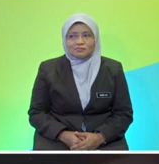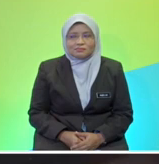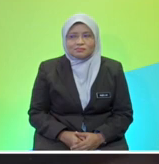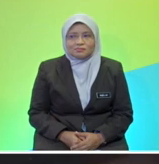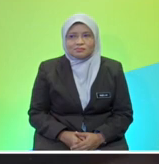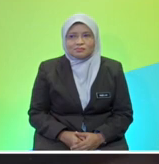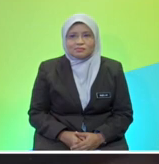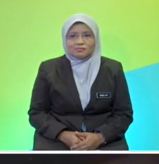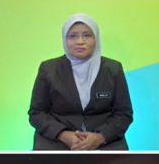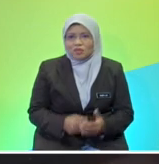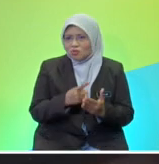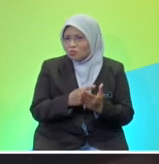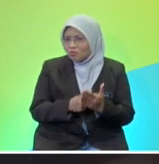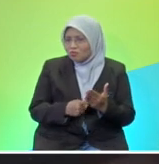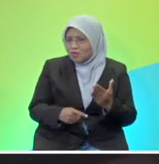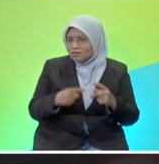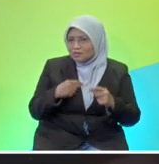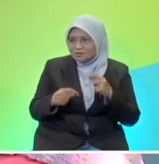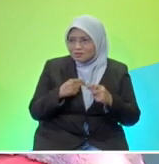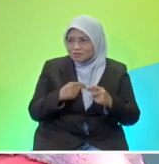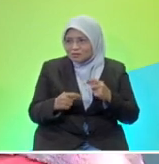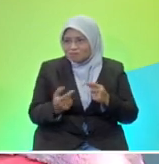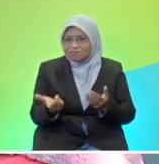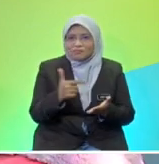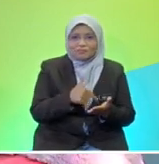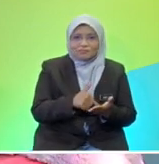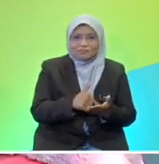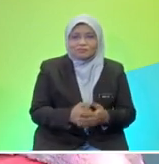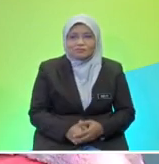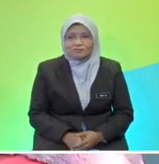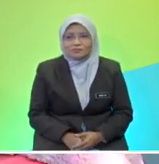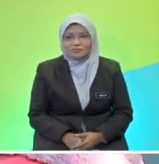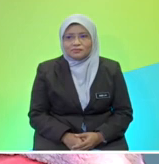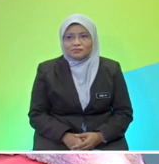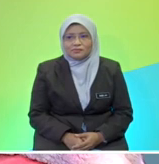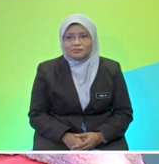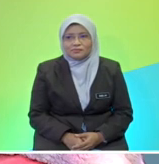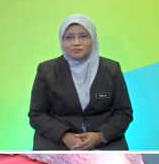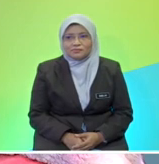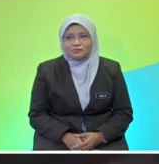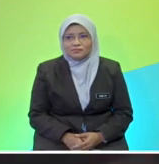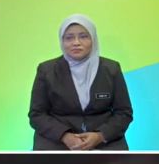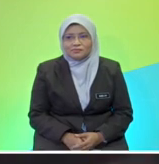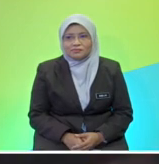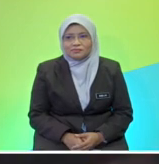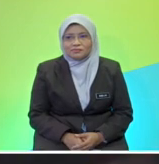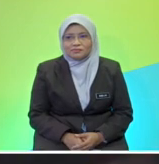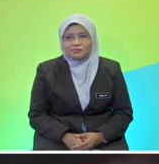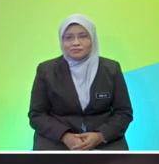is the toy? Do we have it at home? What is this? Do you know what is this? I was just playing with it, teacher.